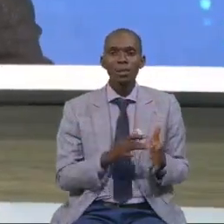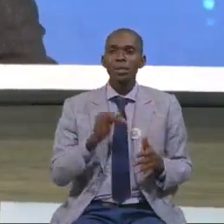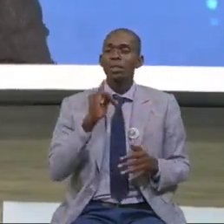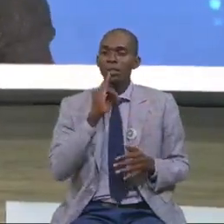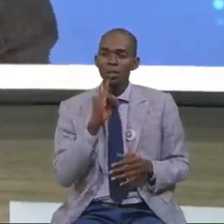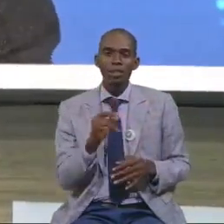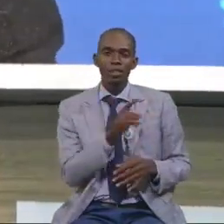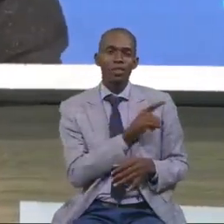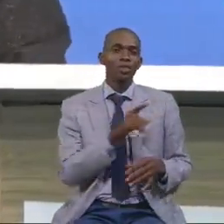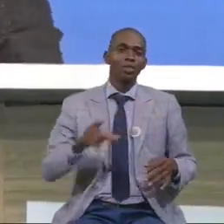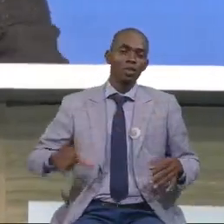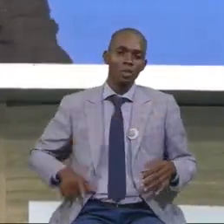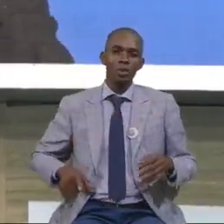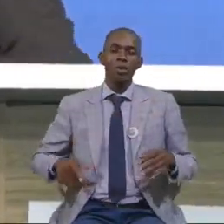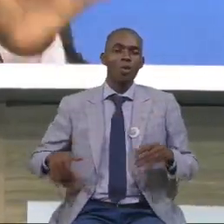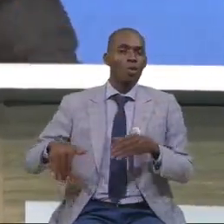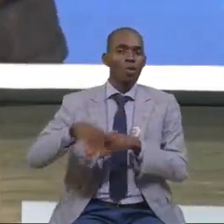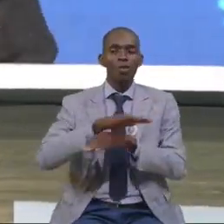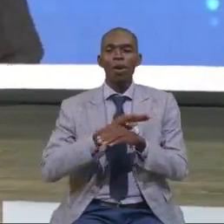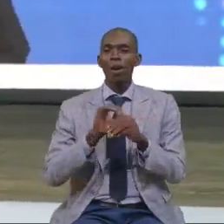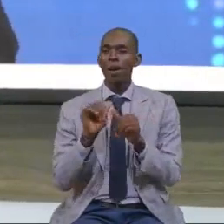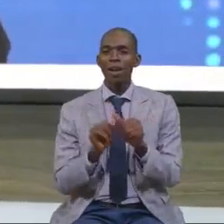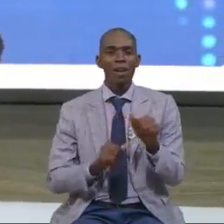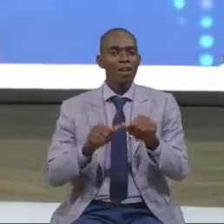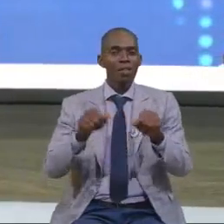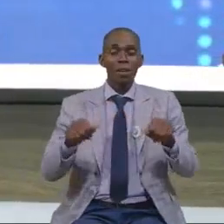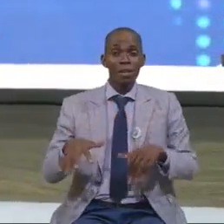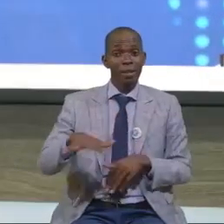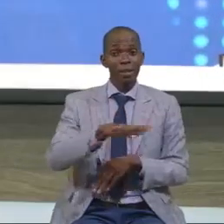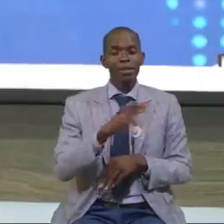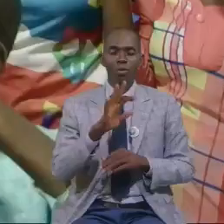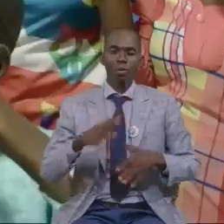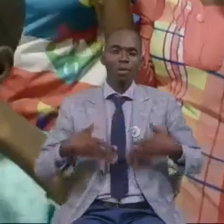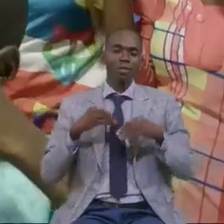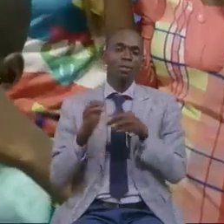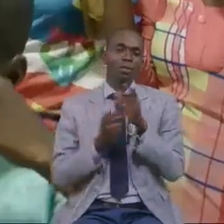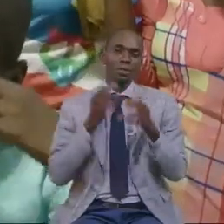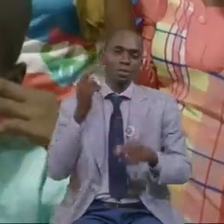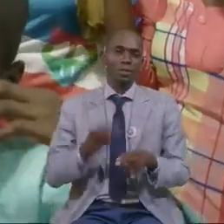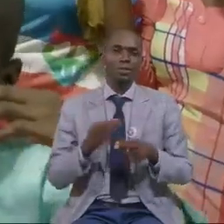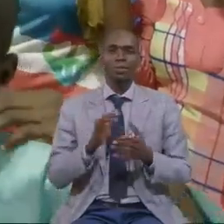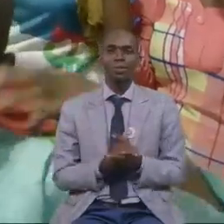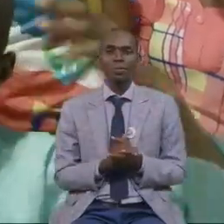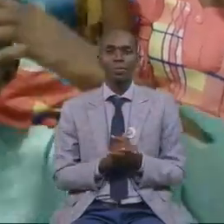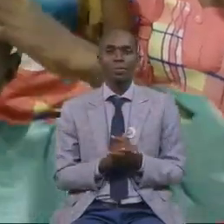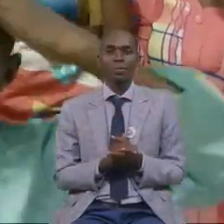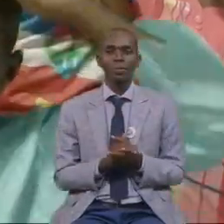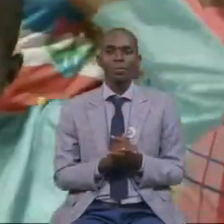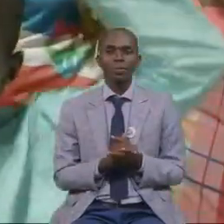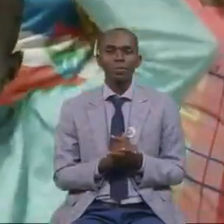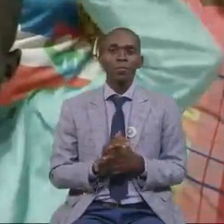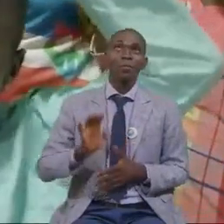Lord over every area of your life. Keep up that hand.